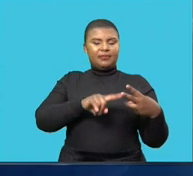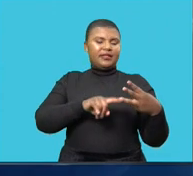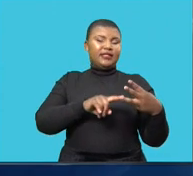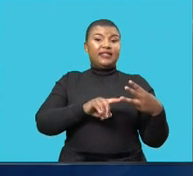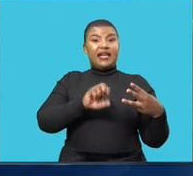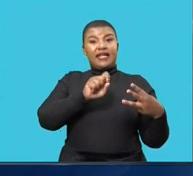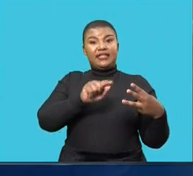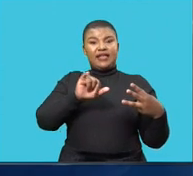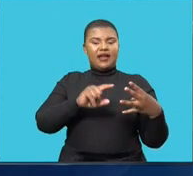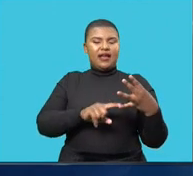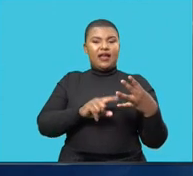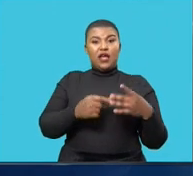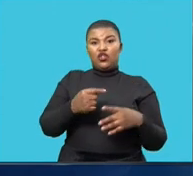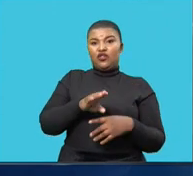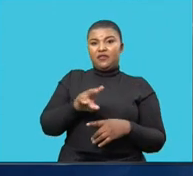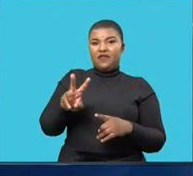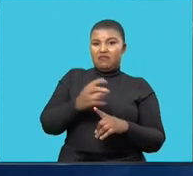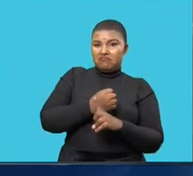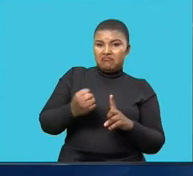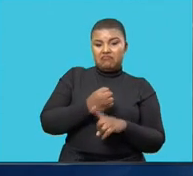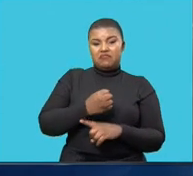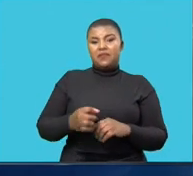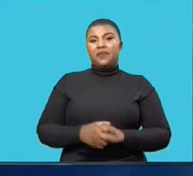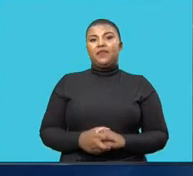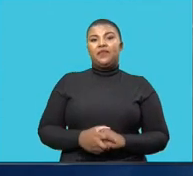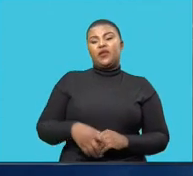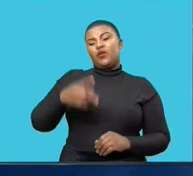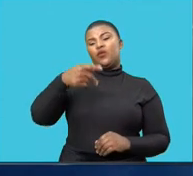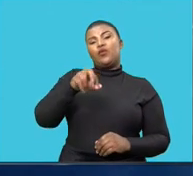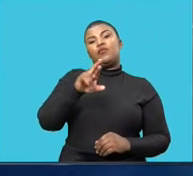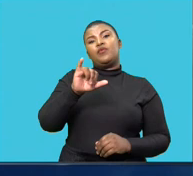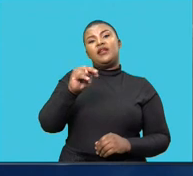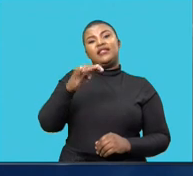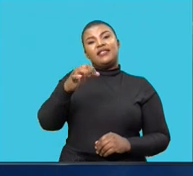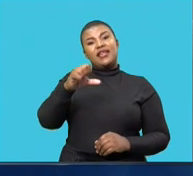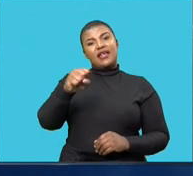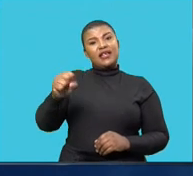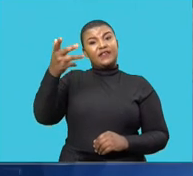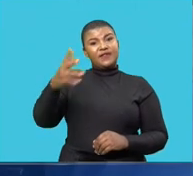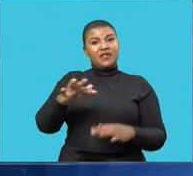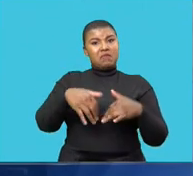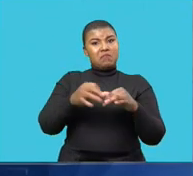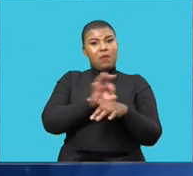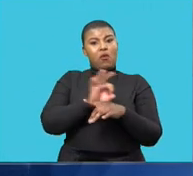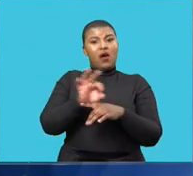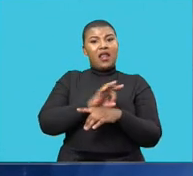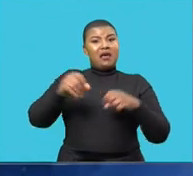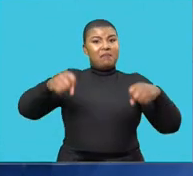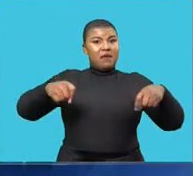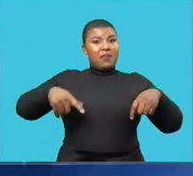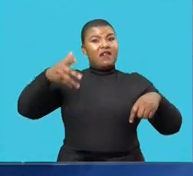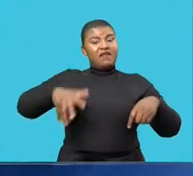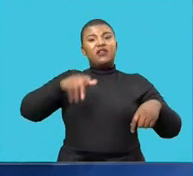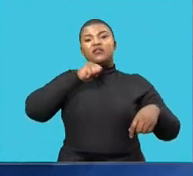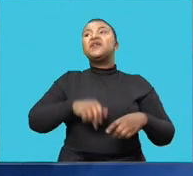gender-based violence. You know, the organizer of the event, Princess Rachel, talk to us about Uguti. They are doing this initiative so